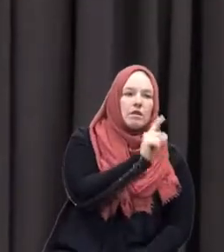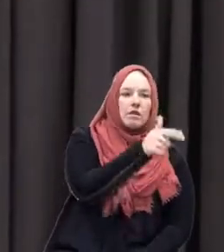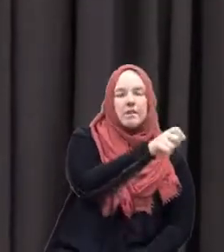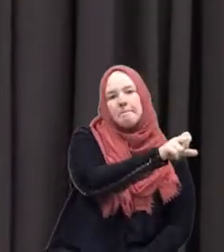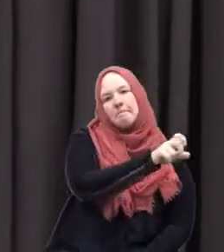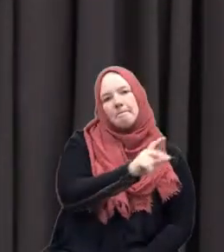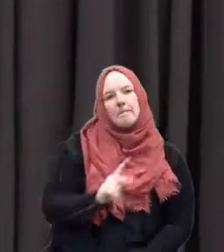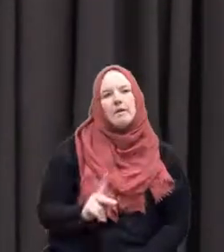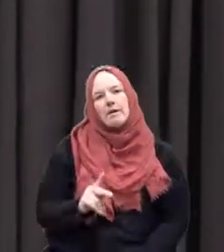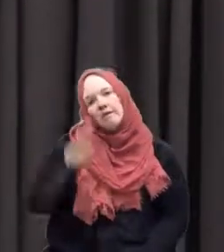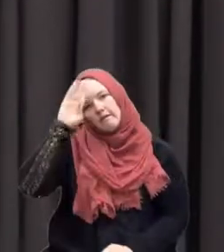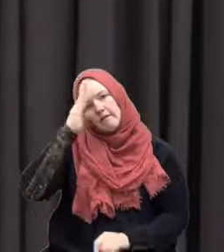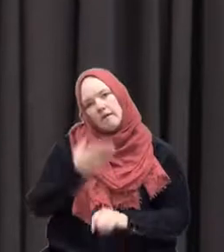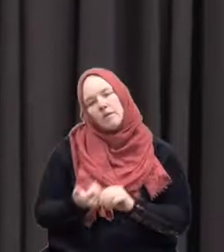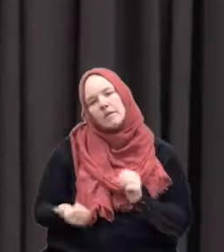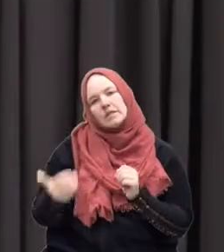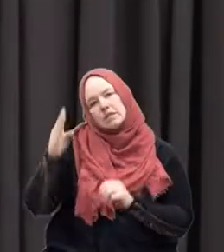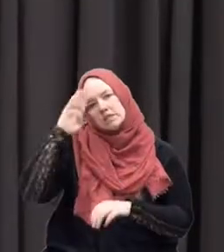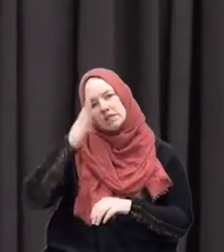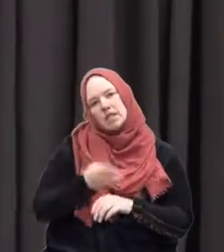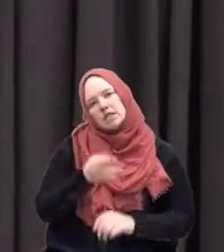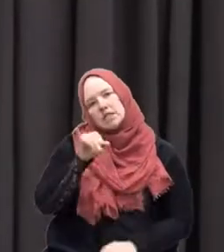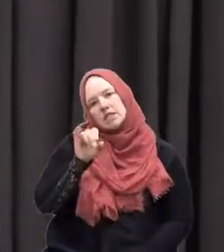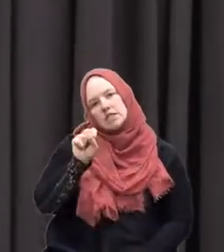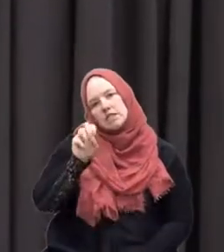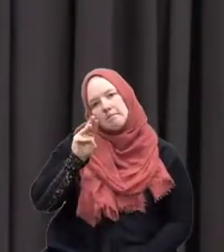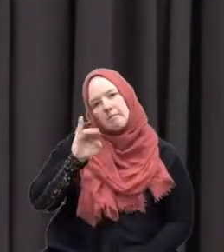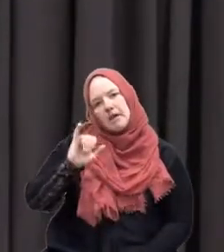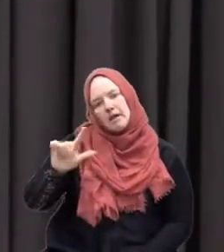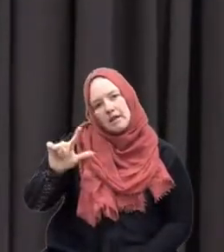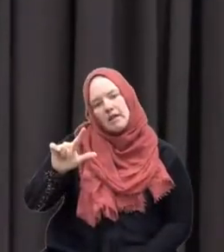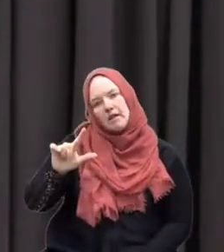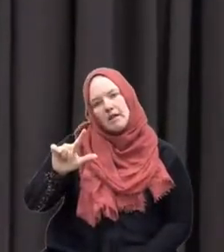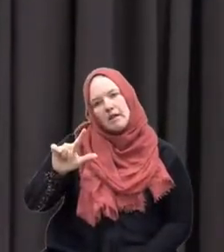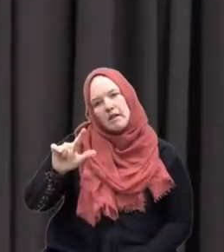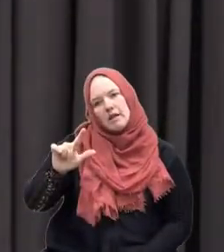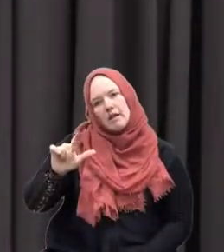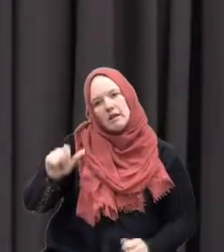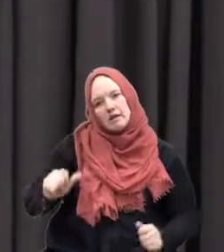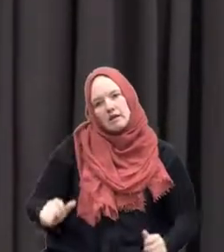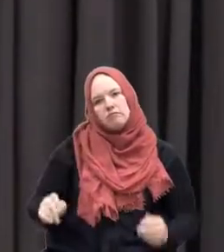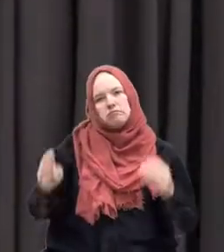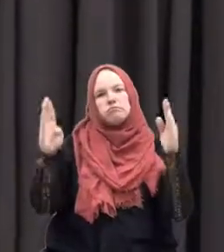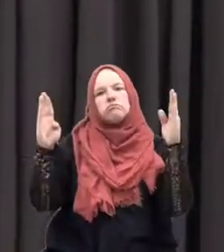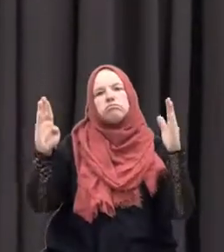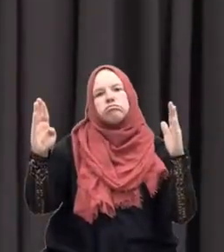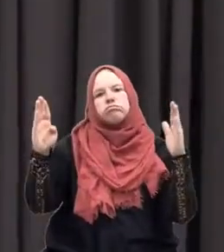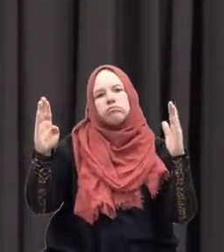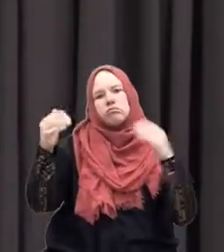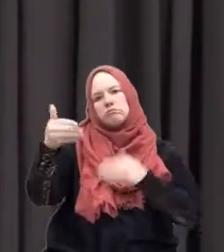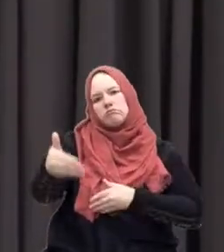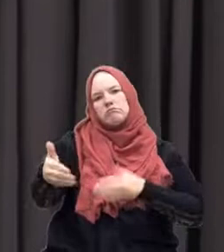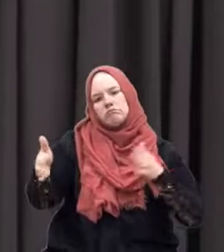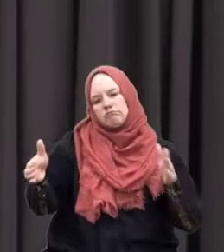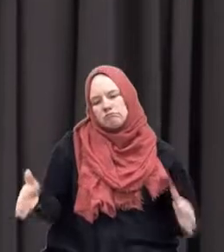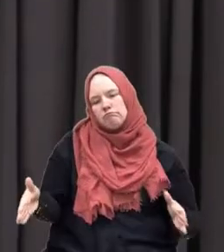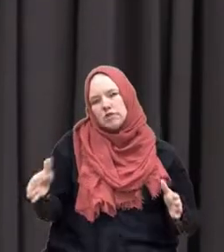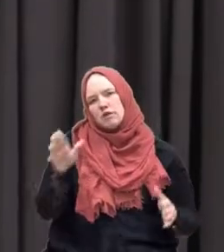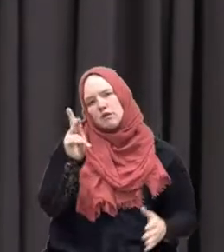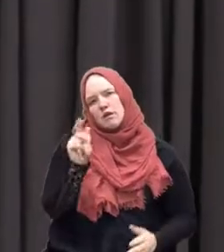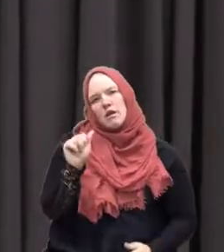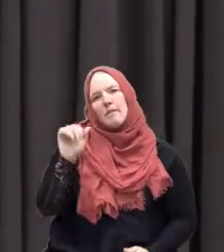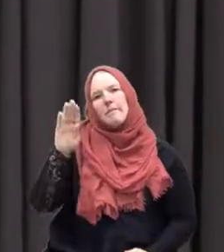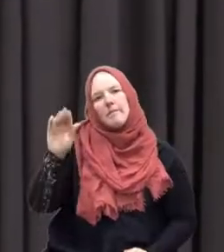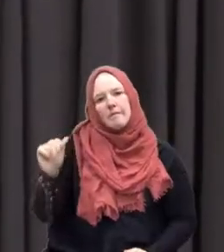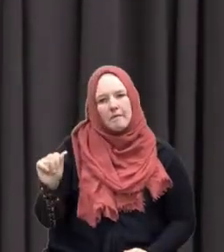years, and together with his son Ismail, he elevates or raises up the foundation of the Kaaba, as